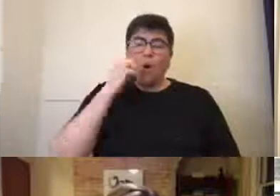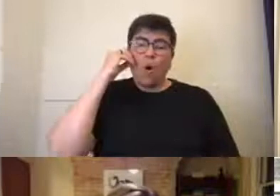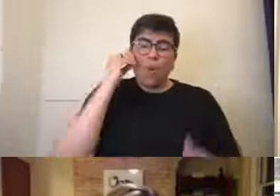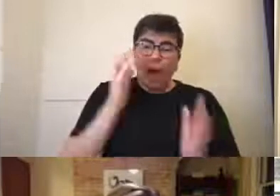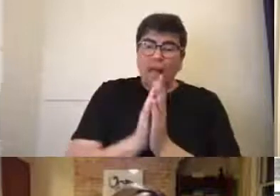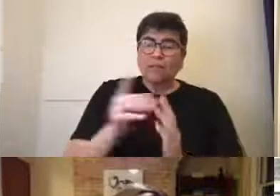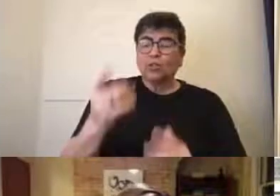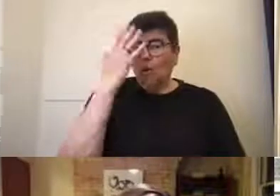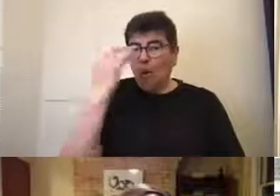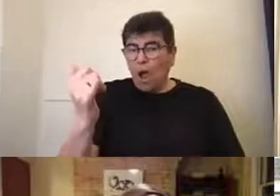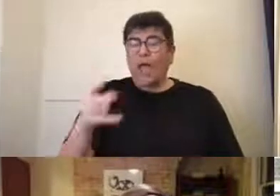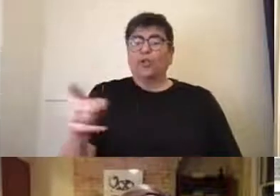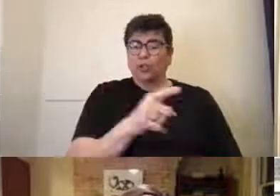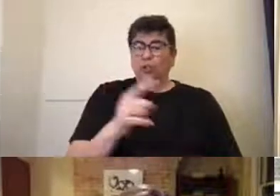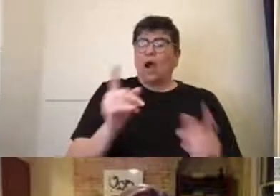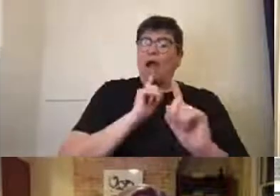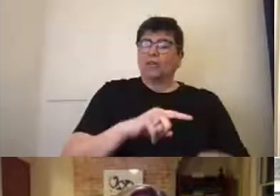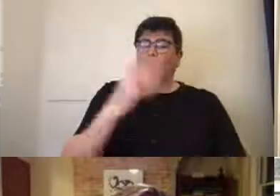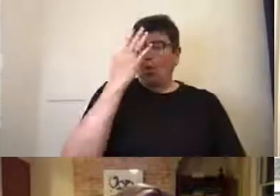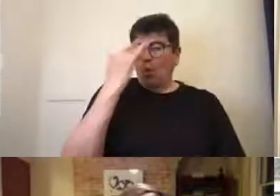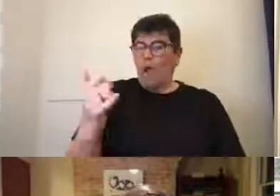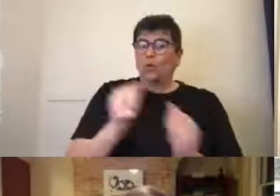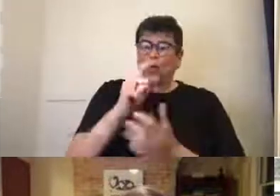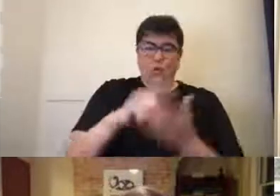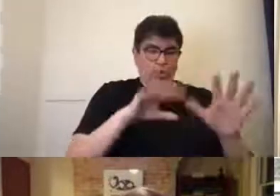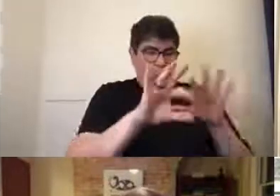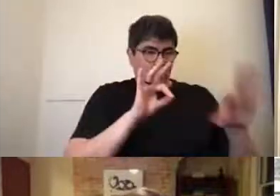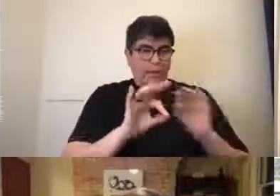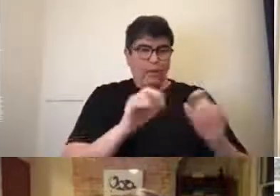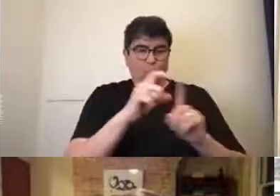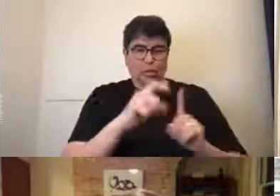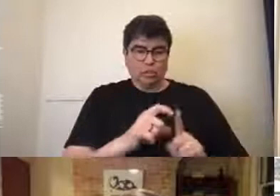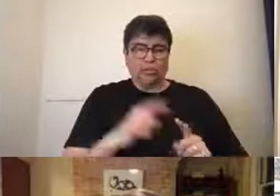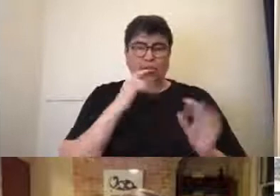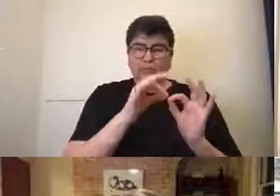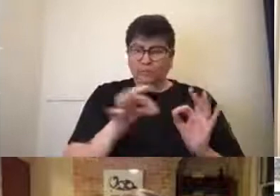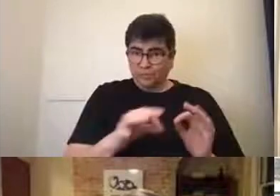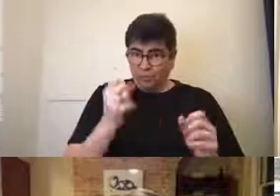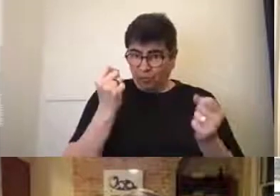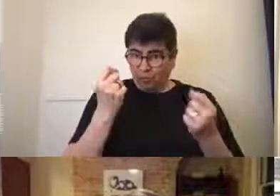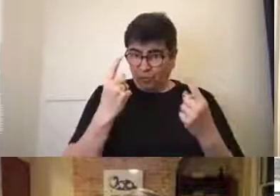you why, and you are answering why with what you've picked from your garden, okay? Everybody got it?